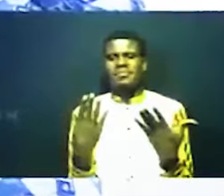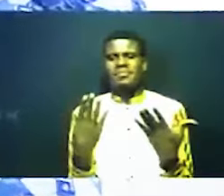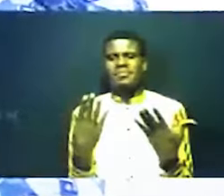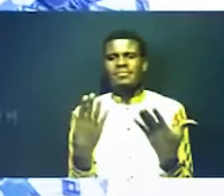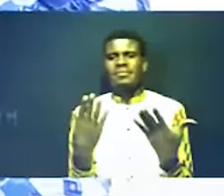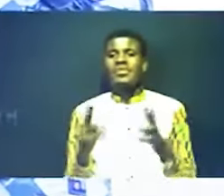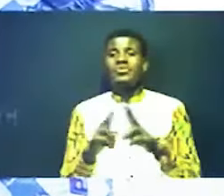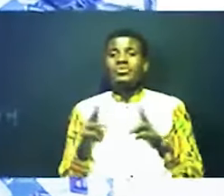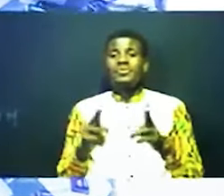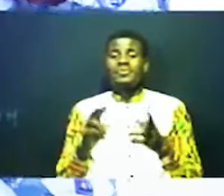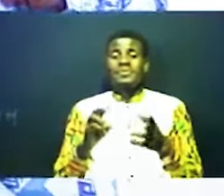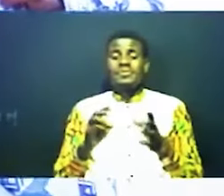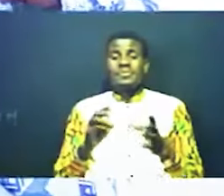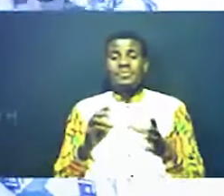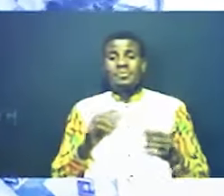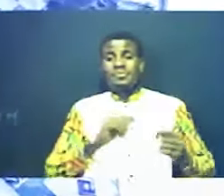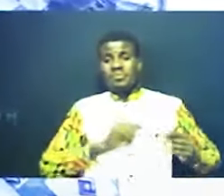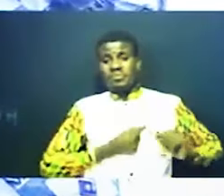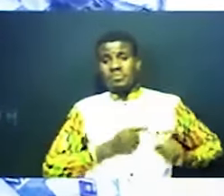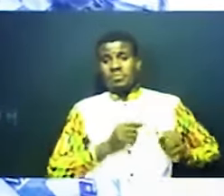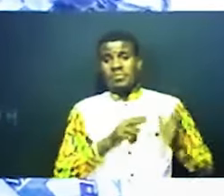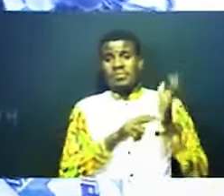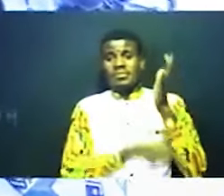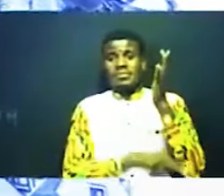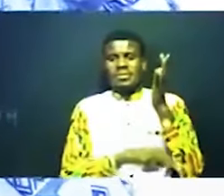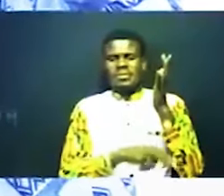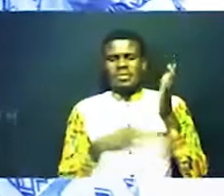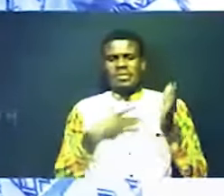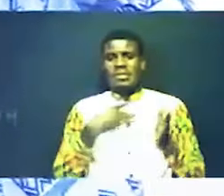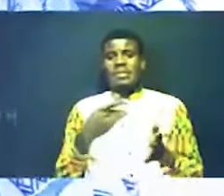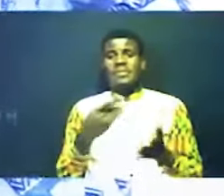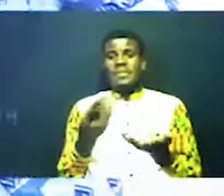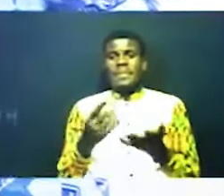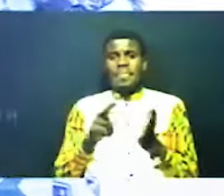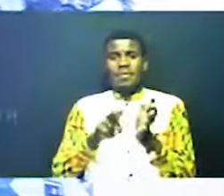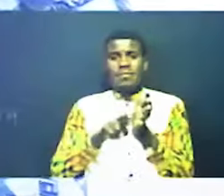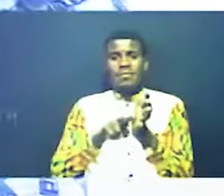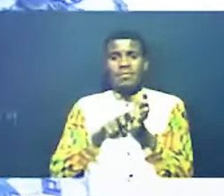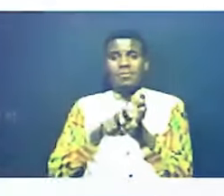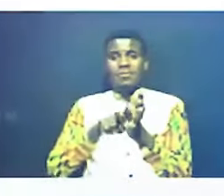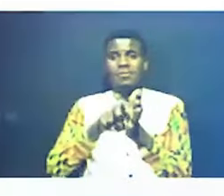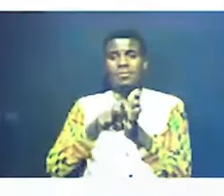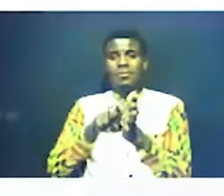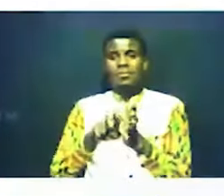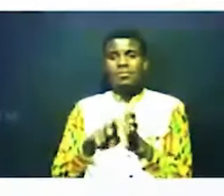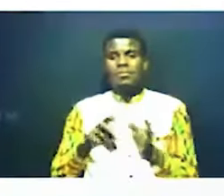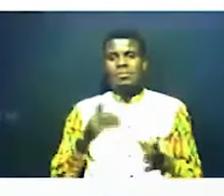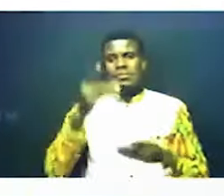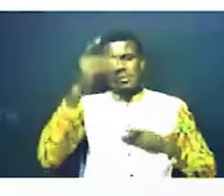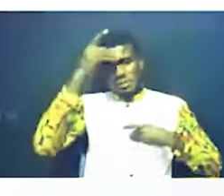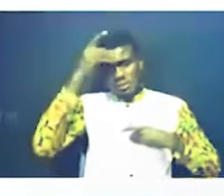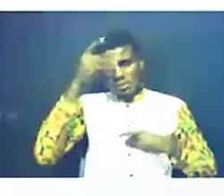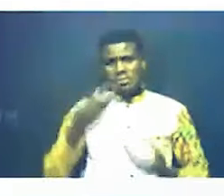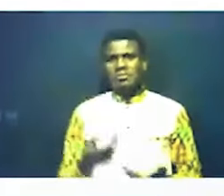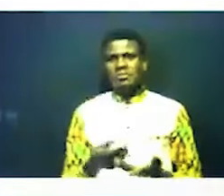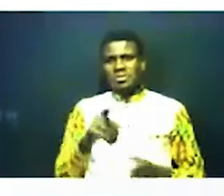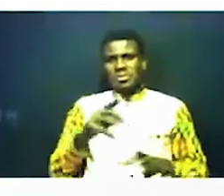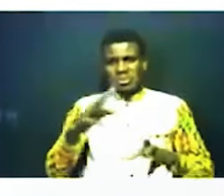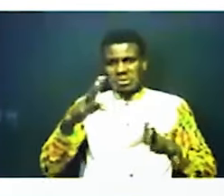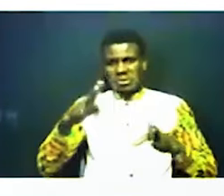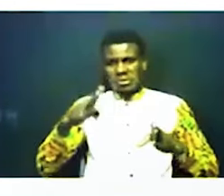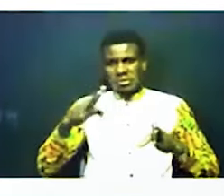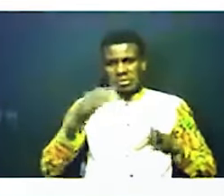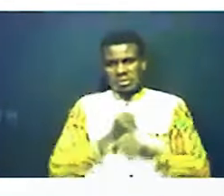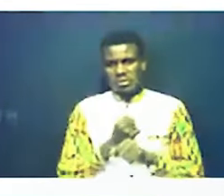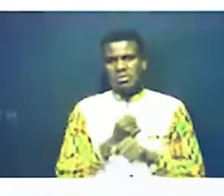a viral disease. Enti yaudie etise ensayarie. It is acquired. Yes. Yenya. No